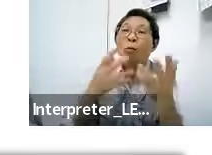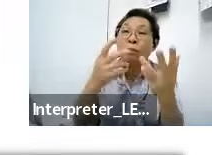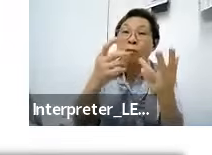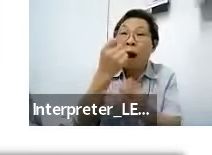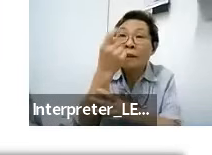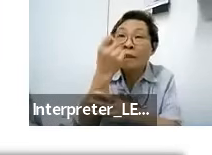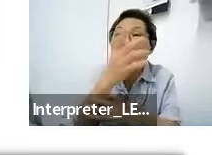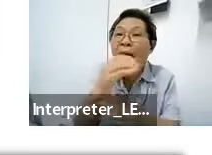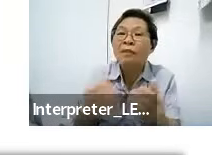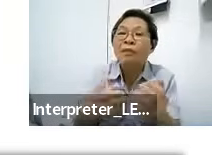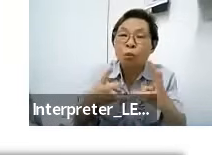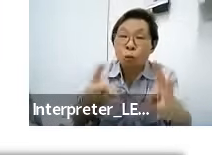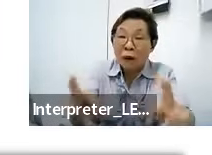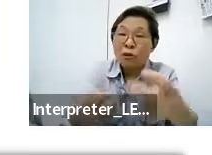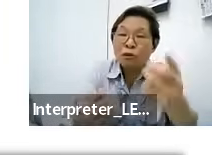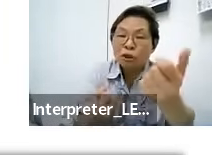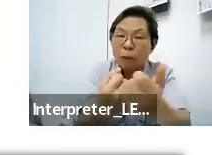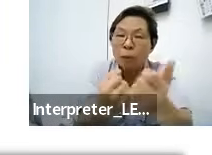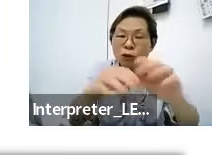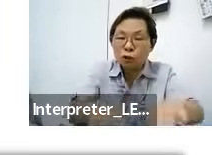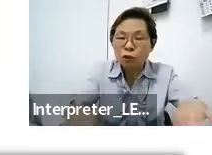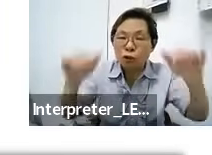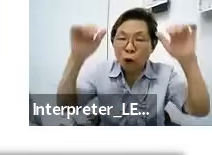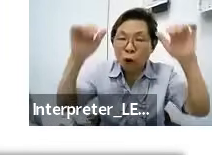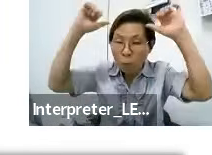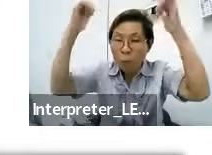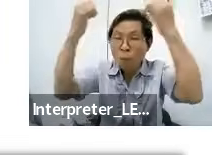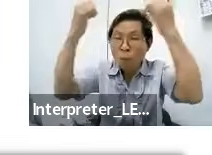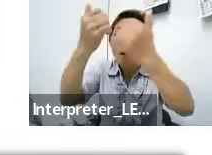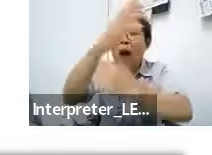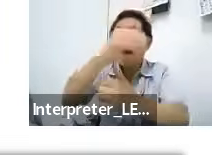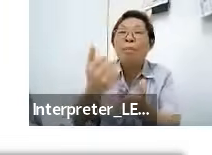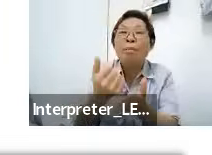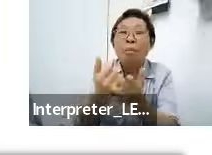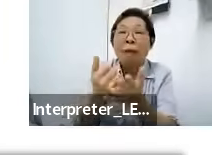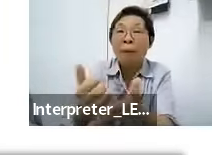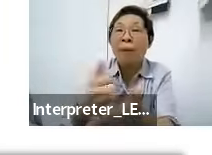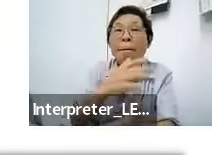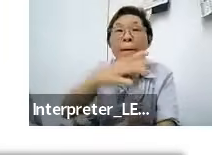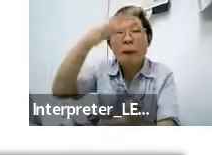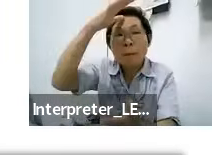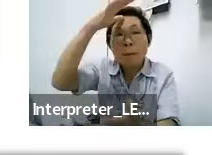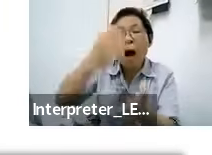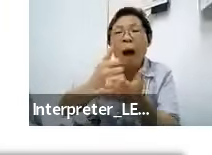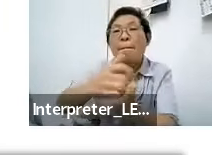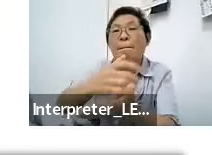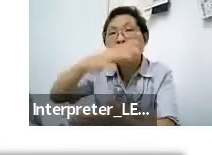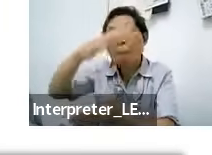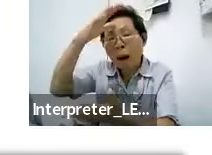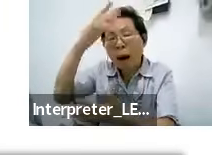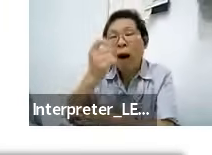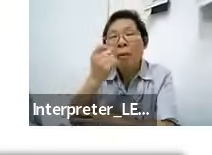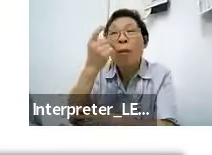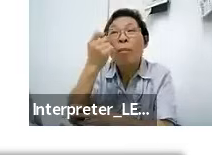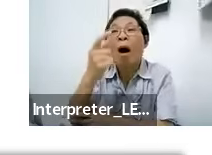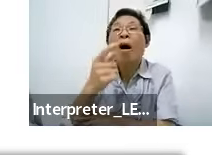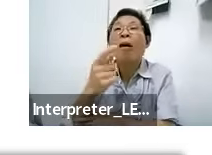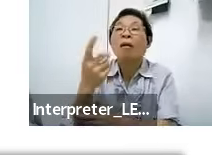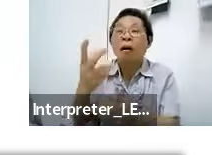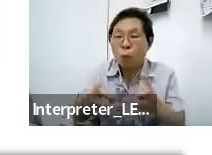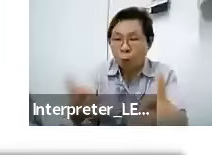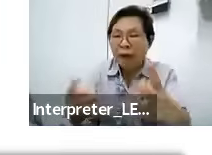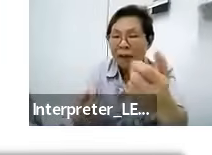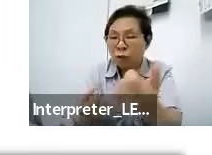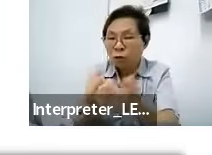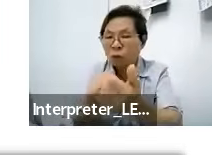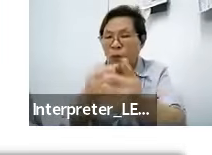with autism in inclusive environment, and also to help the parents to understand better way to support